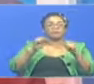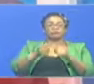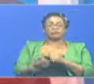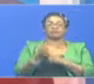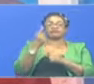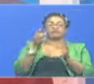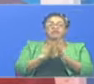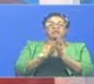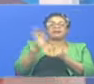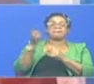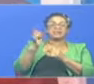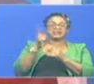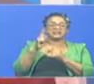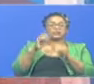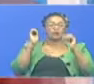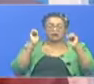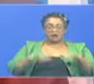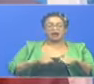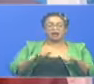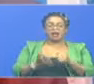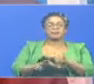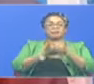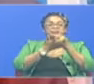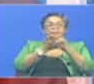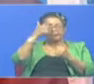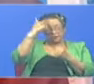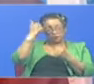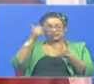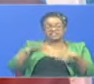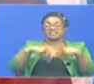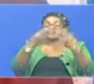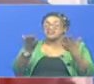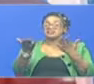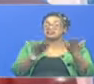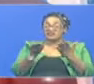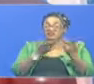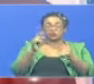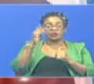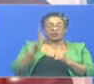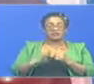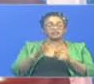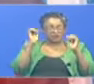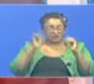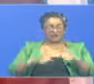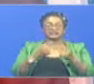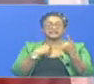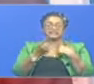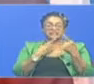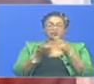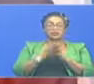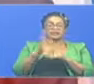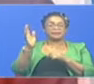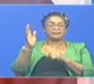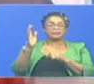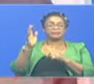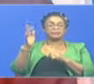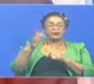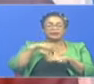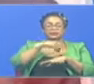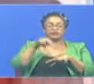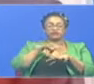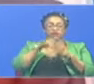we can try to have a hand, because it's giving service to Kenyans. We can have discussions with the Minister of Treasury, the National